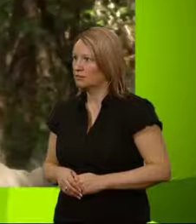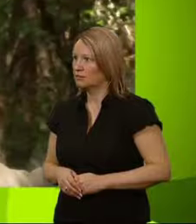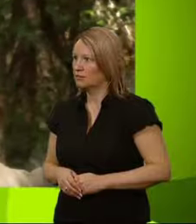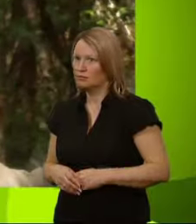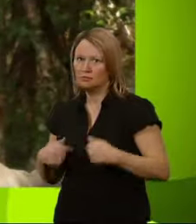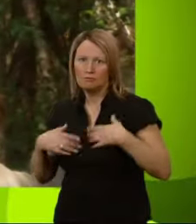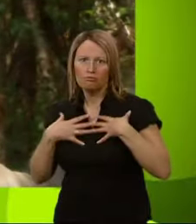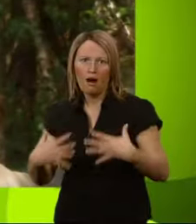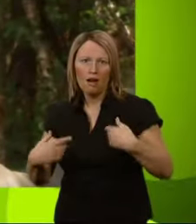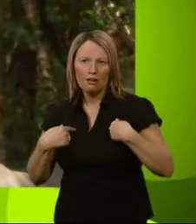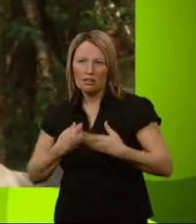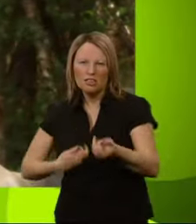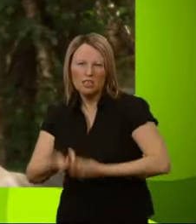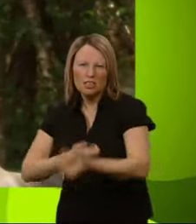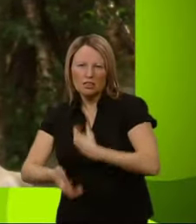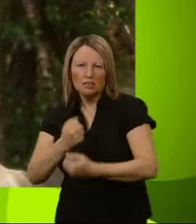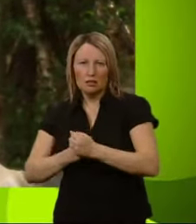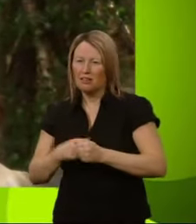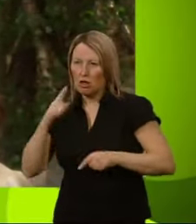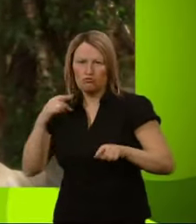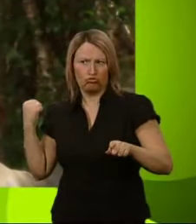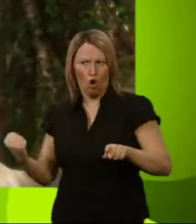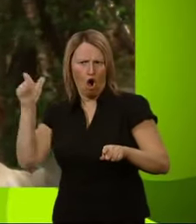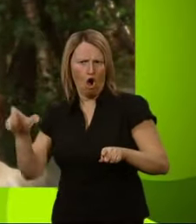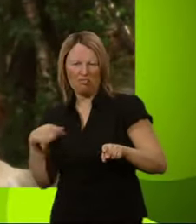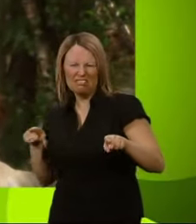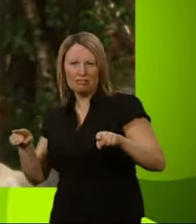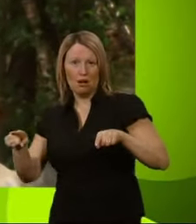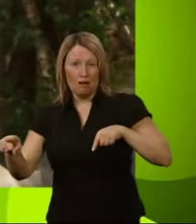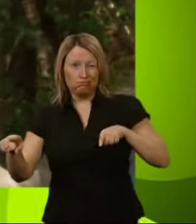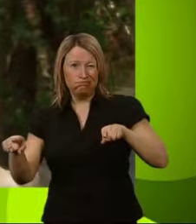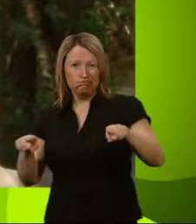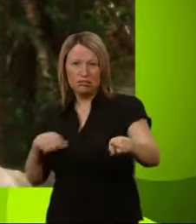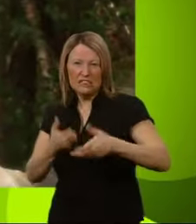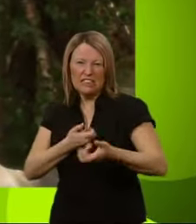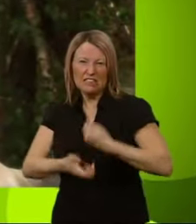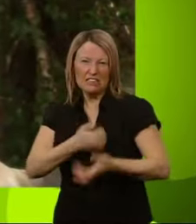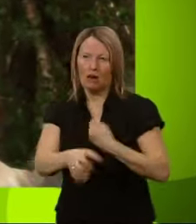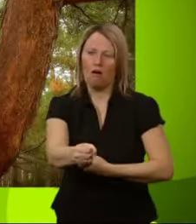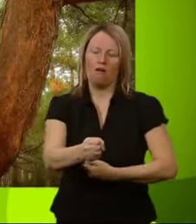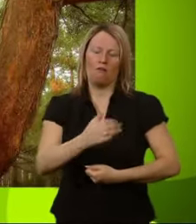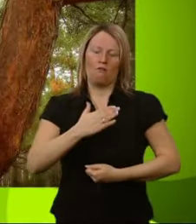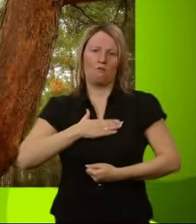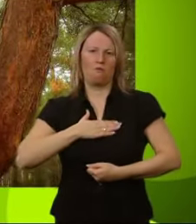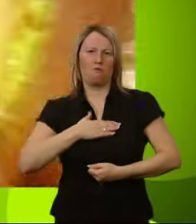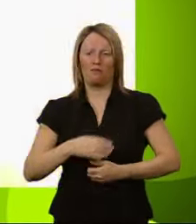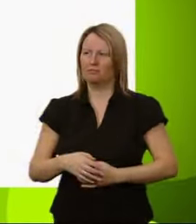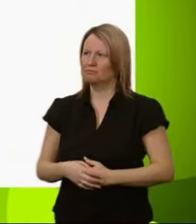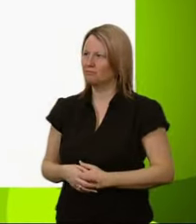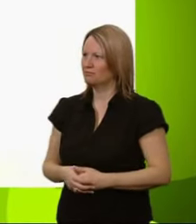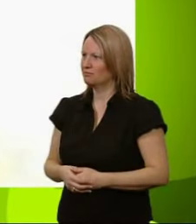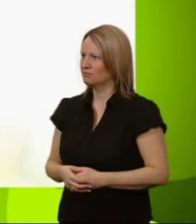I was quite surprised that I won this challenge because Javmi is a really strong warrior and I knew that she would put up a good fight.